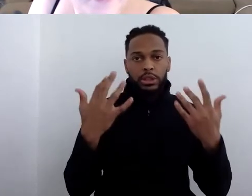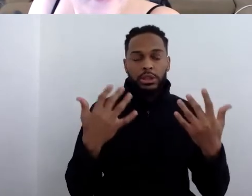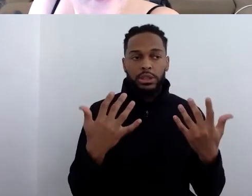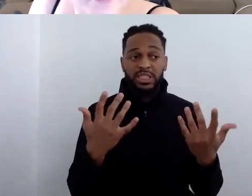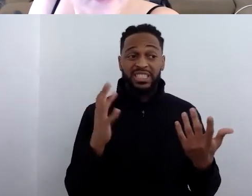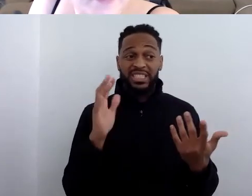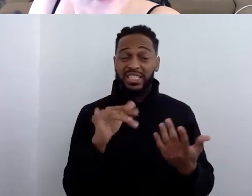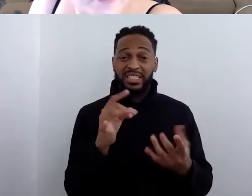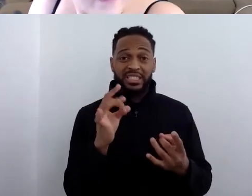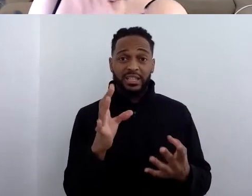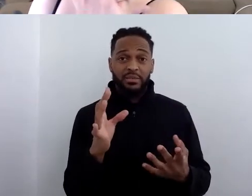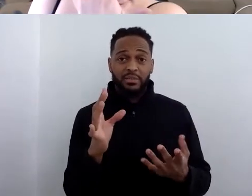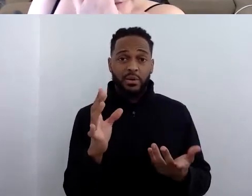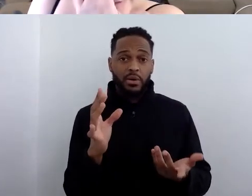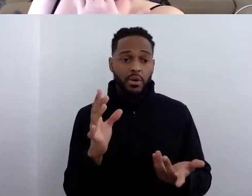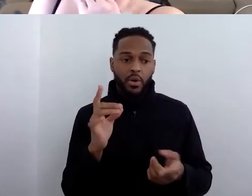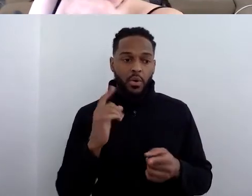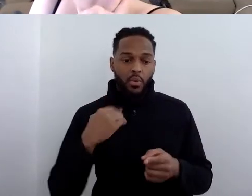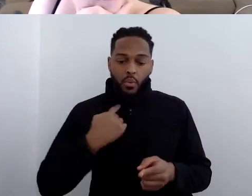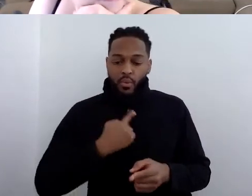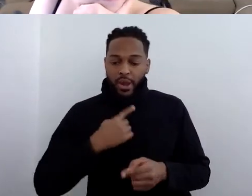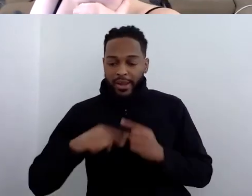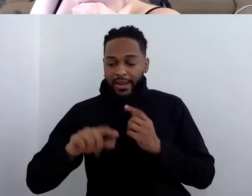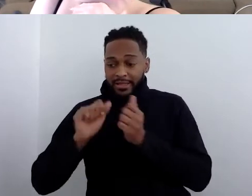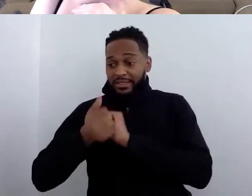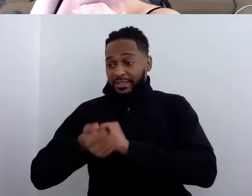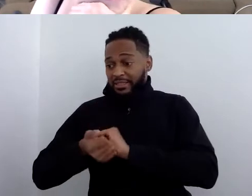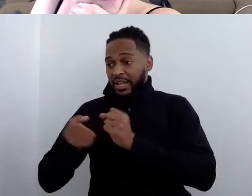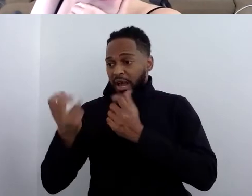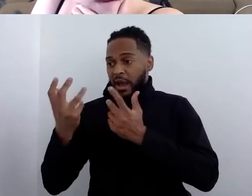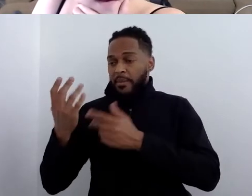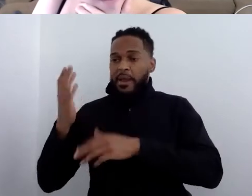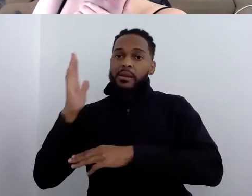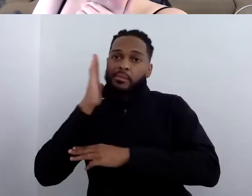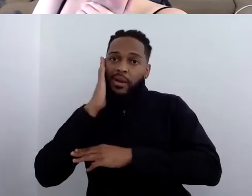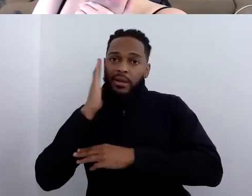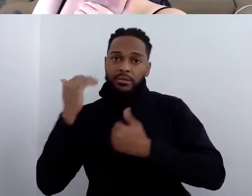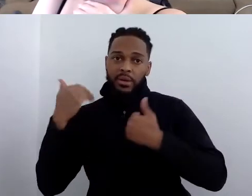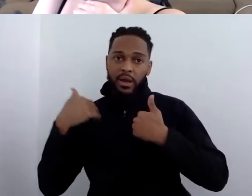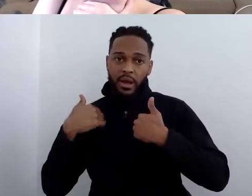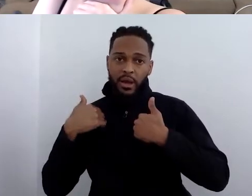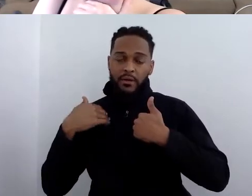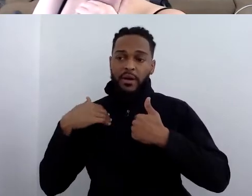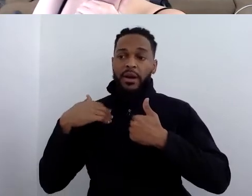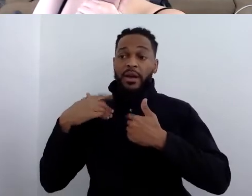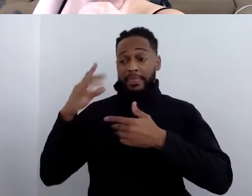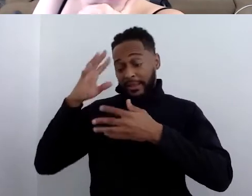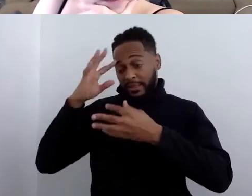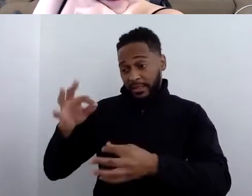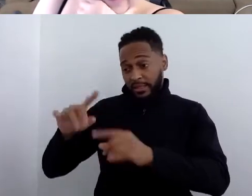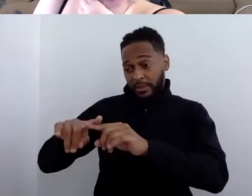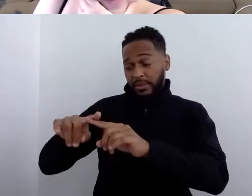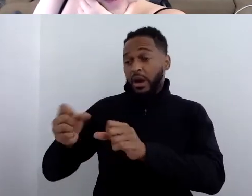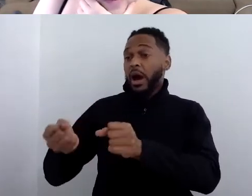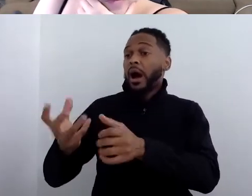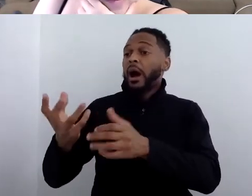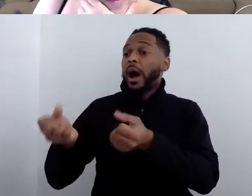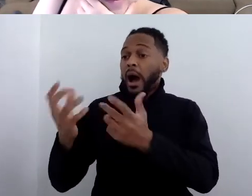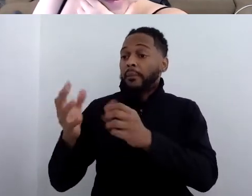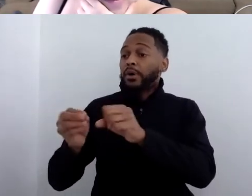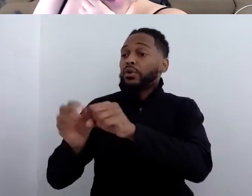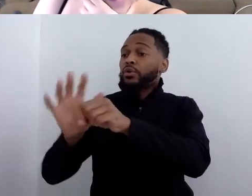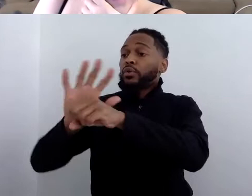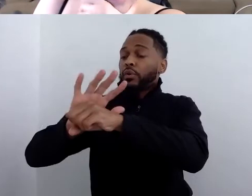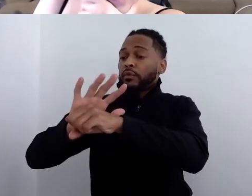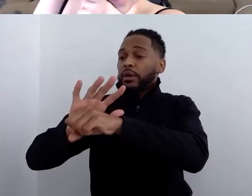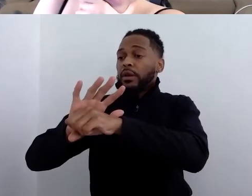how many beds we have. That's a decision made based on how many COVID patients there are in the hospital and how many beds have to remain open all the time